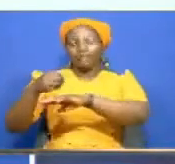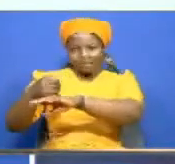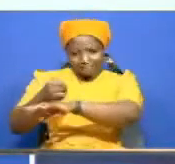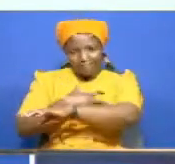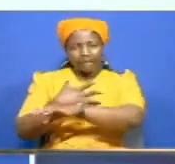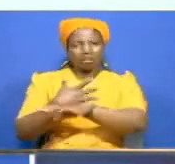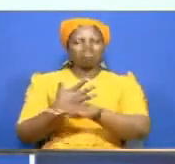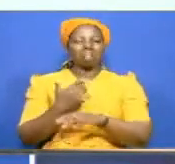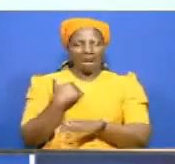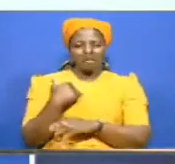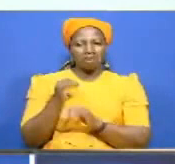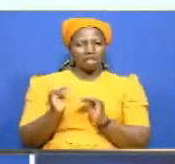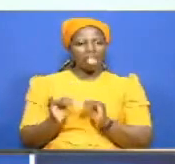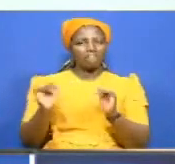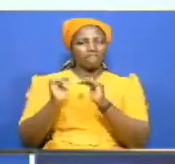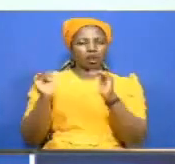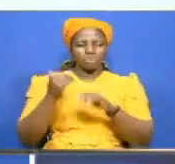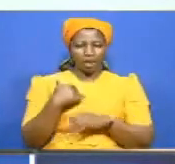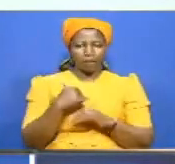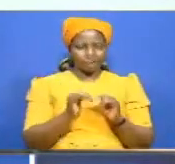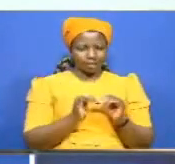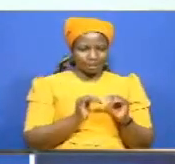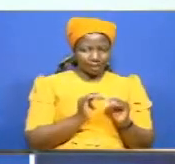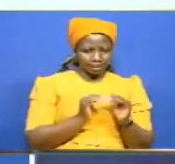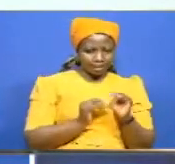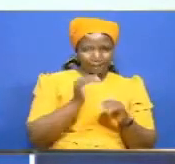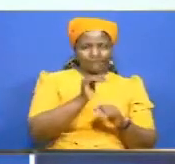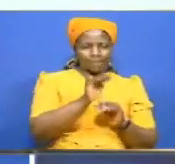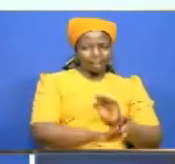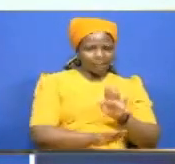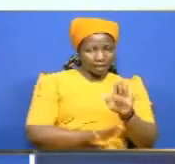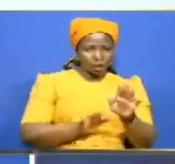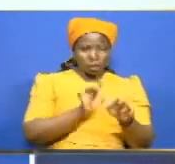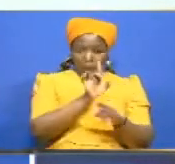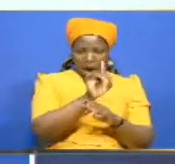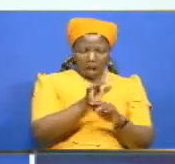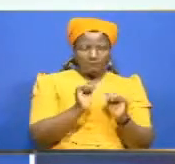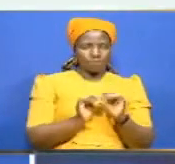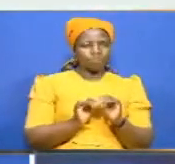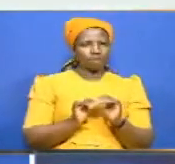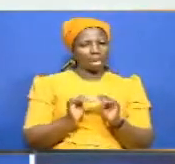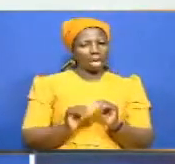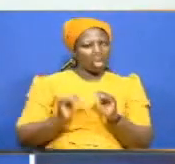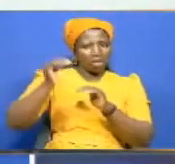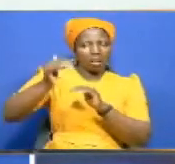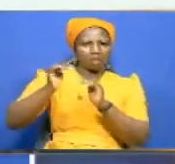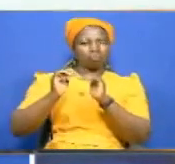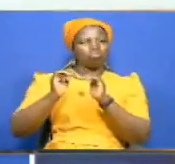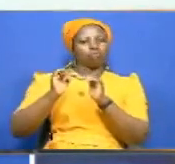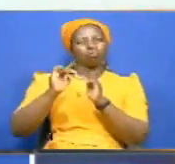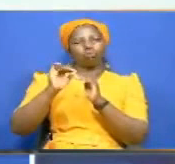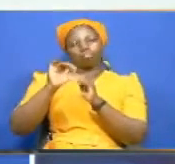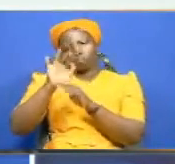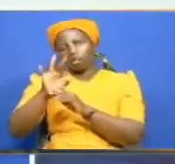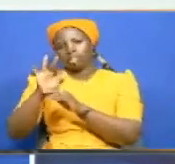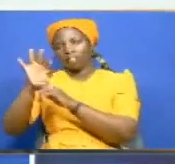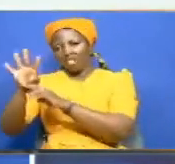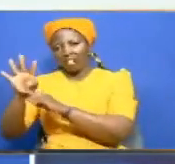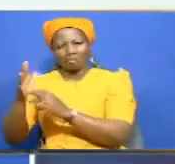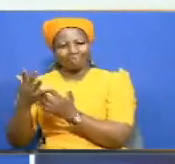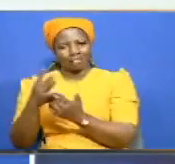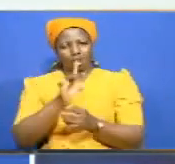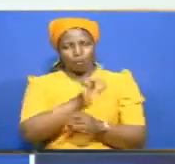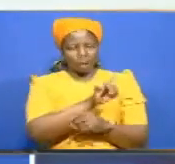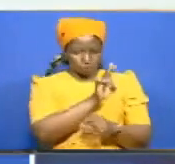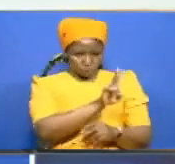stages. There's stage 1, stage 2, that is early stage, and then there's late stage, which is stage 3 and 4. Mm-hmm. So stage 1 and